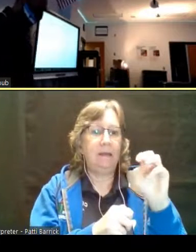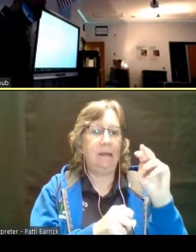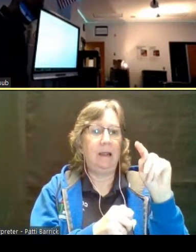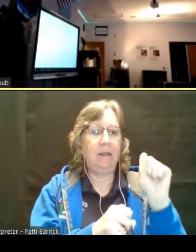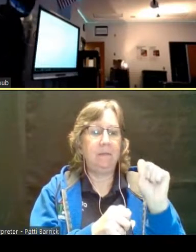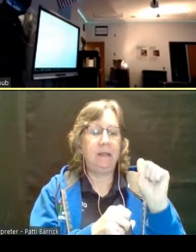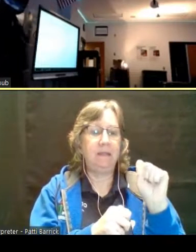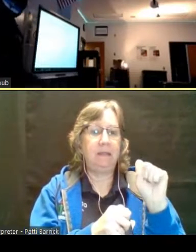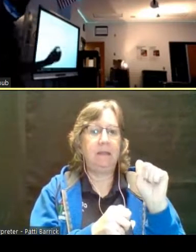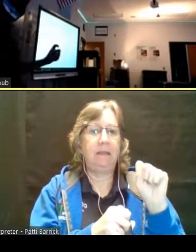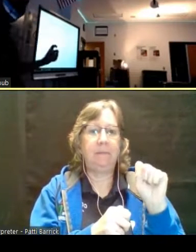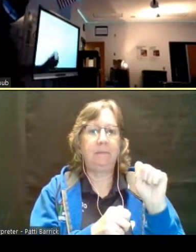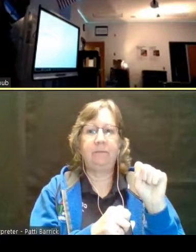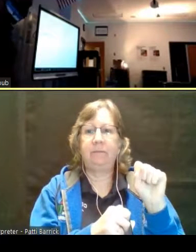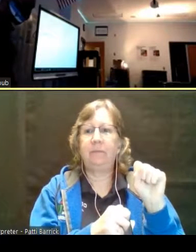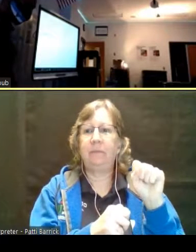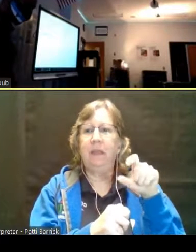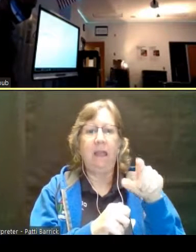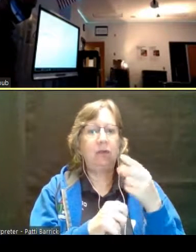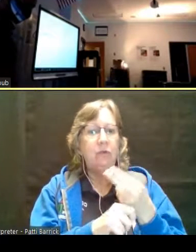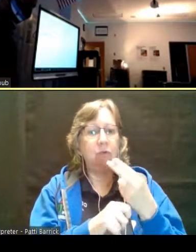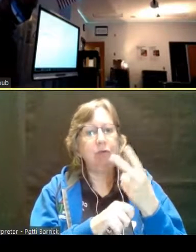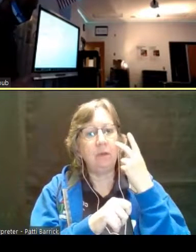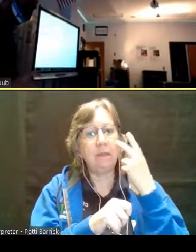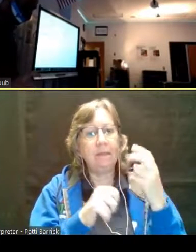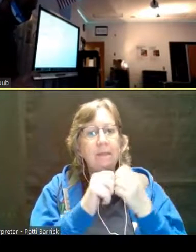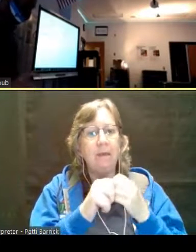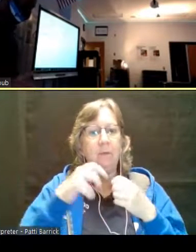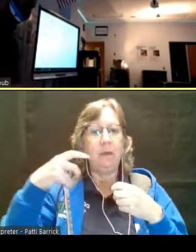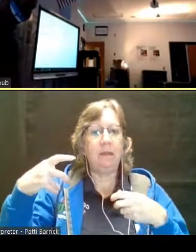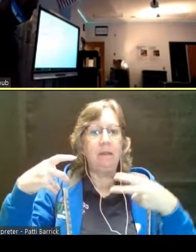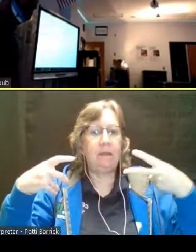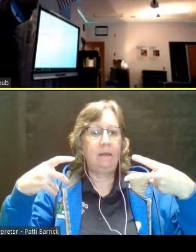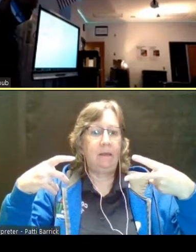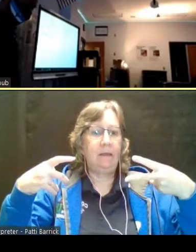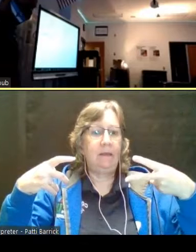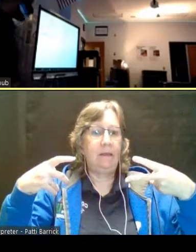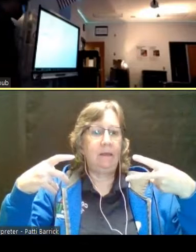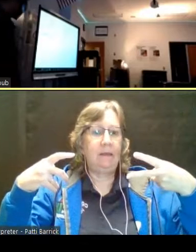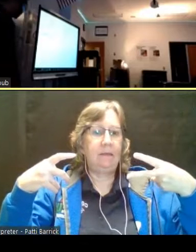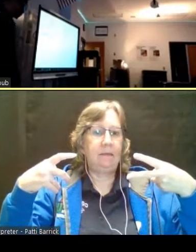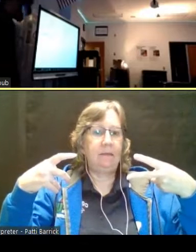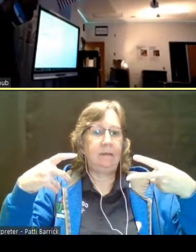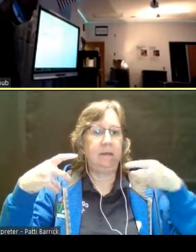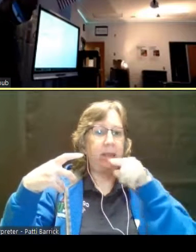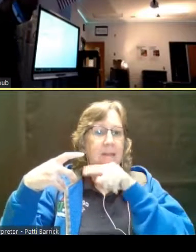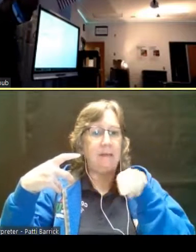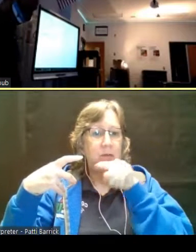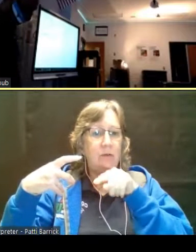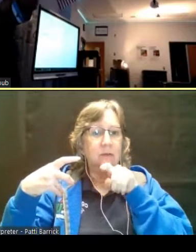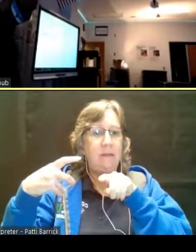And you usually will see these with the less than and greater angle brackets surrounding by